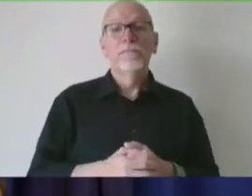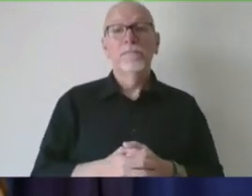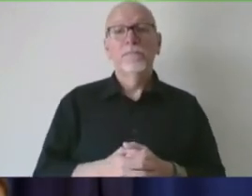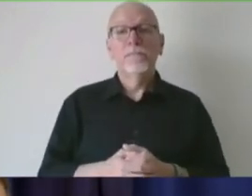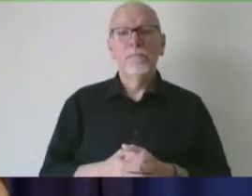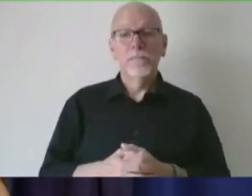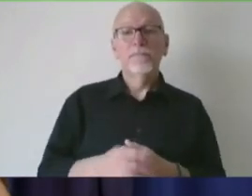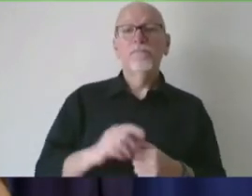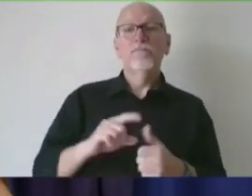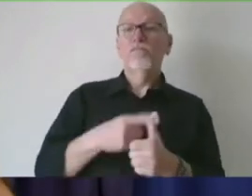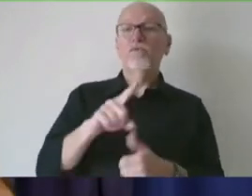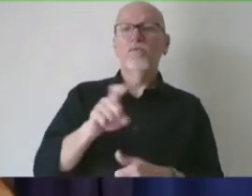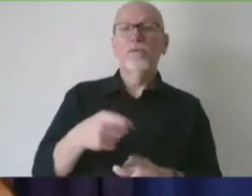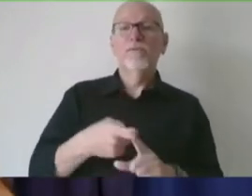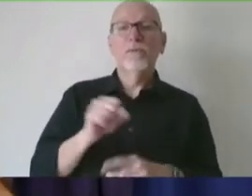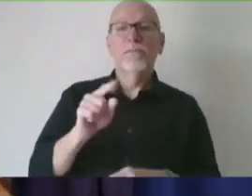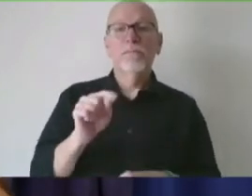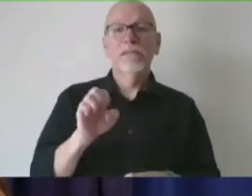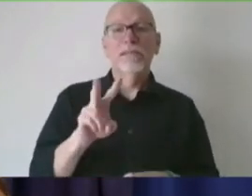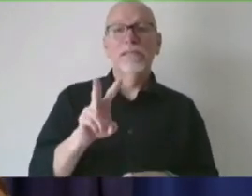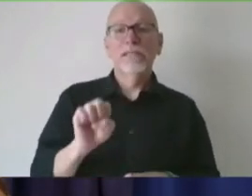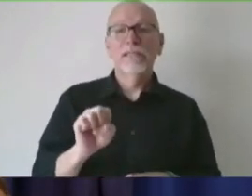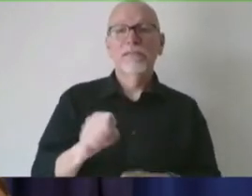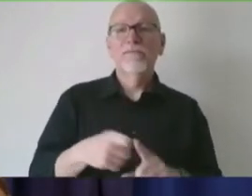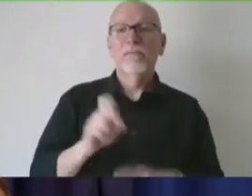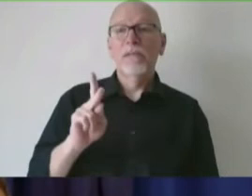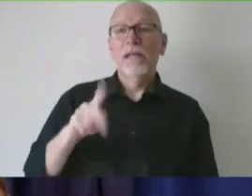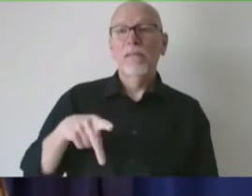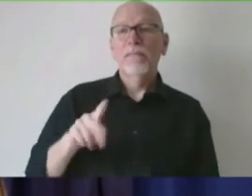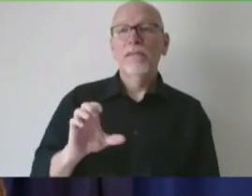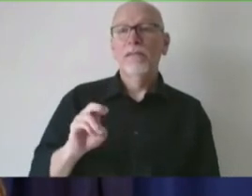Okay, our first question comes from Steve with KPC Media.